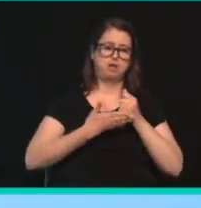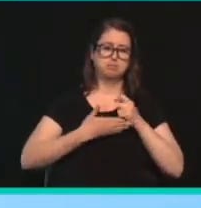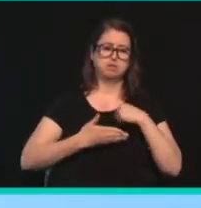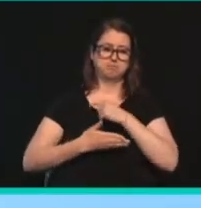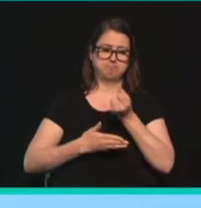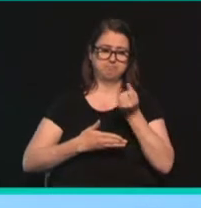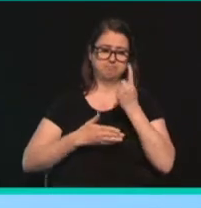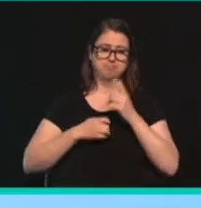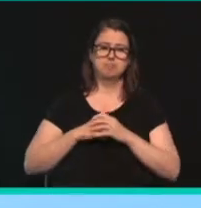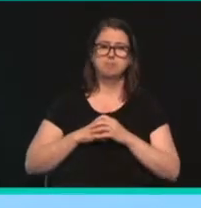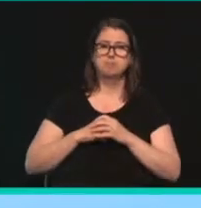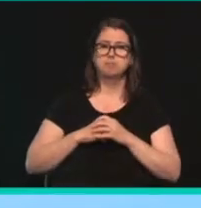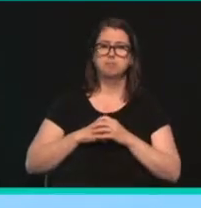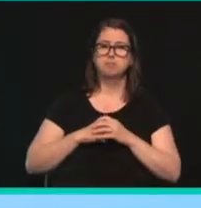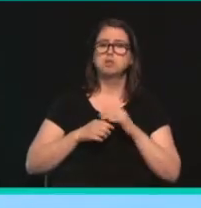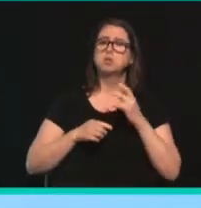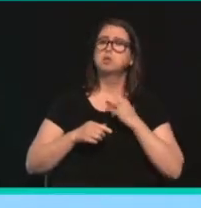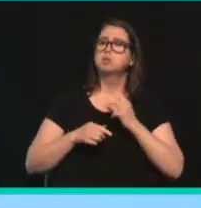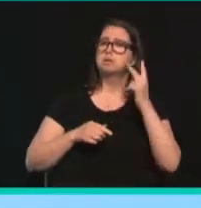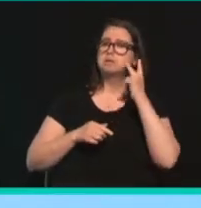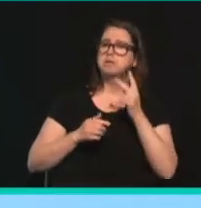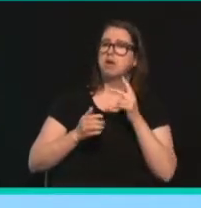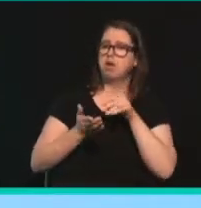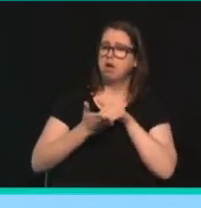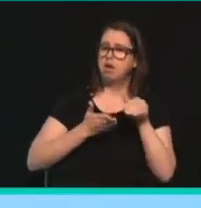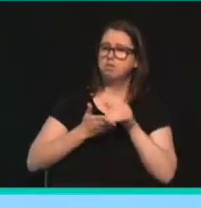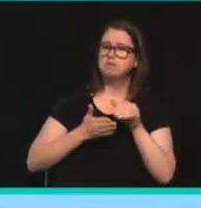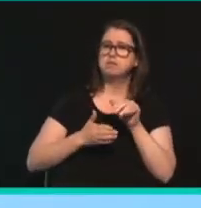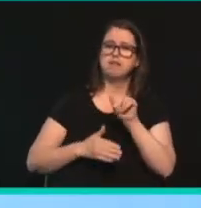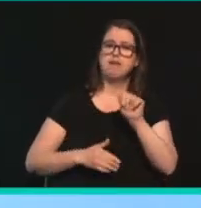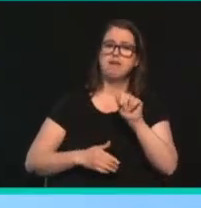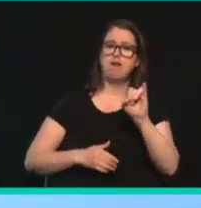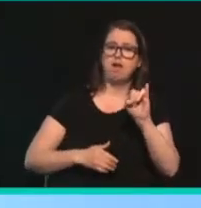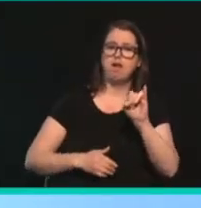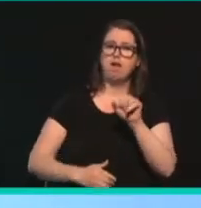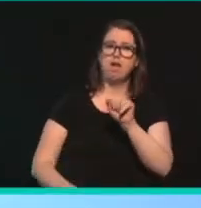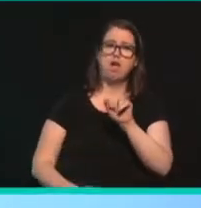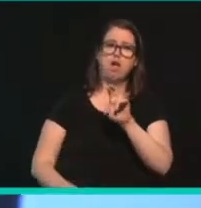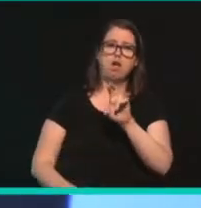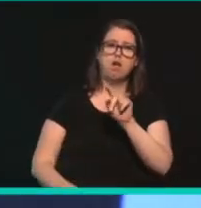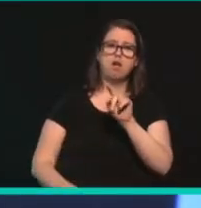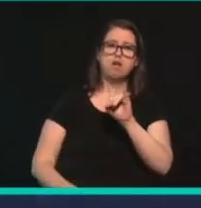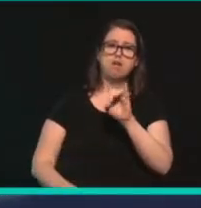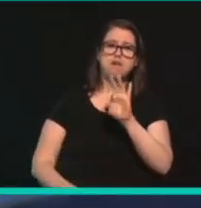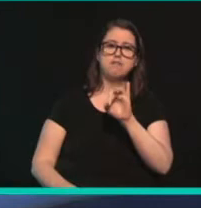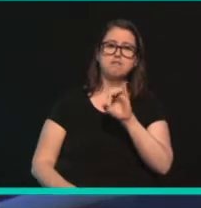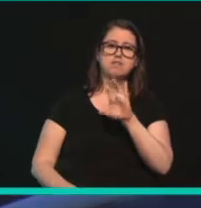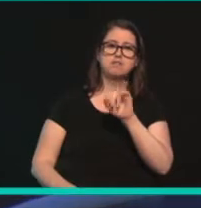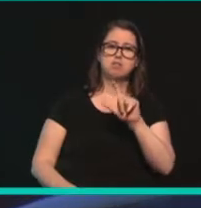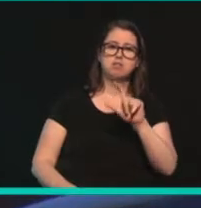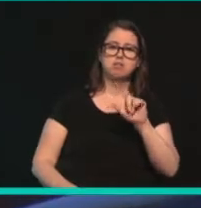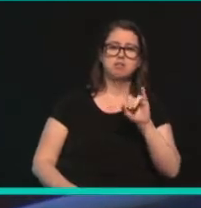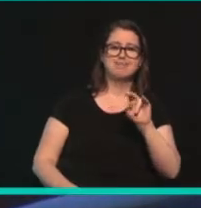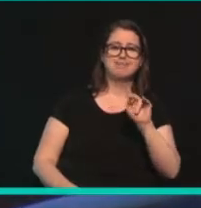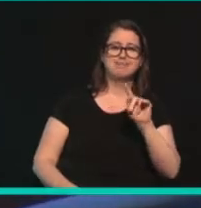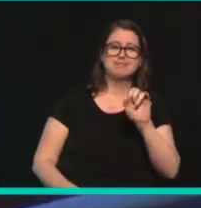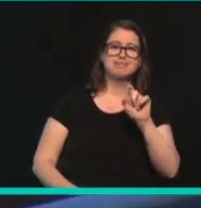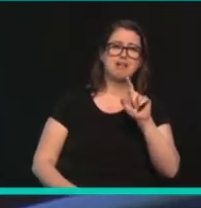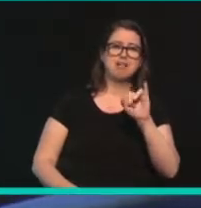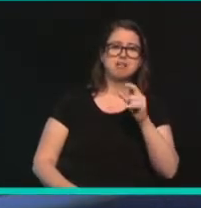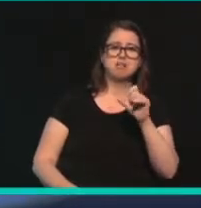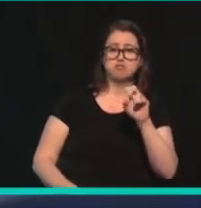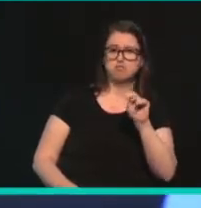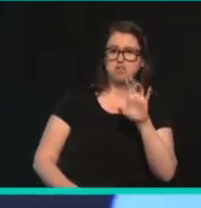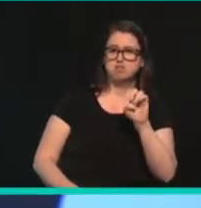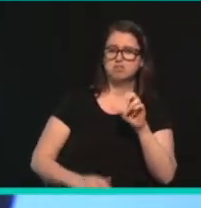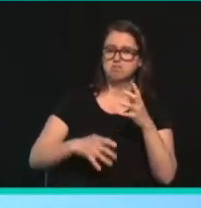about artificial intelligence. What are the projections over the coming years, and is this relevant to us?